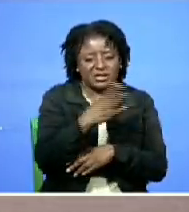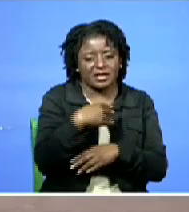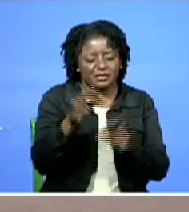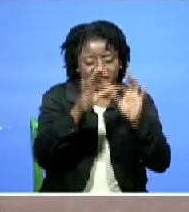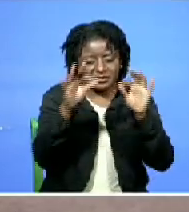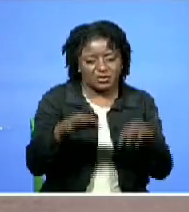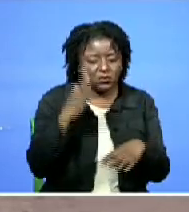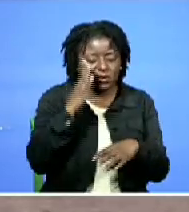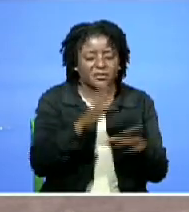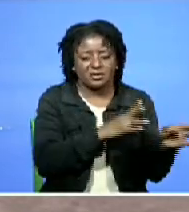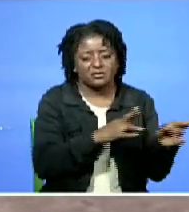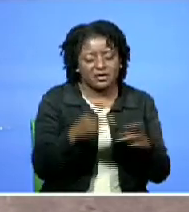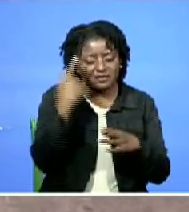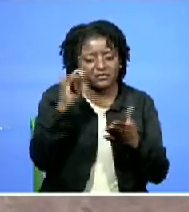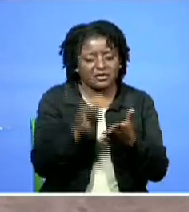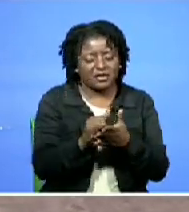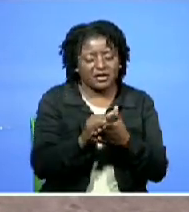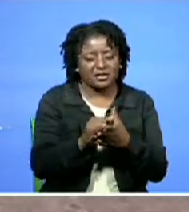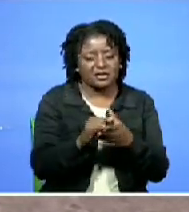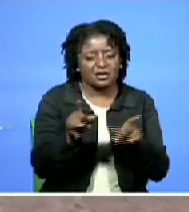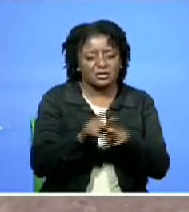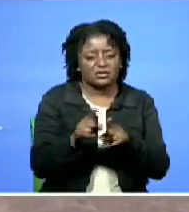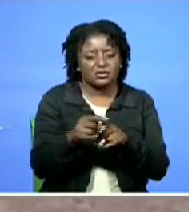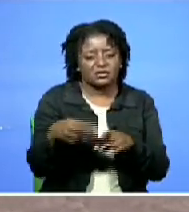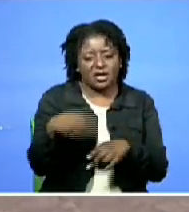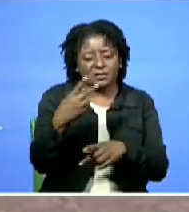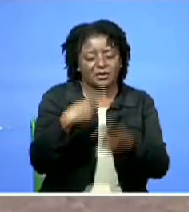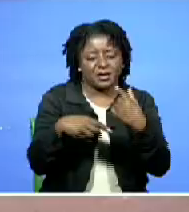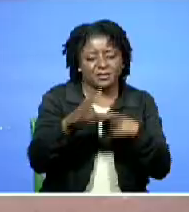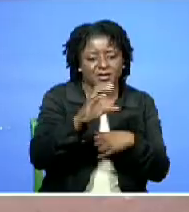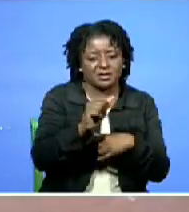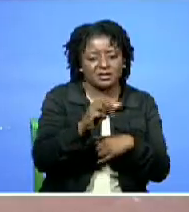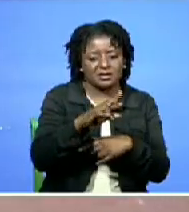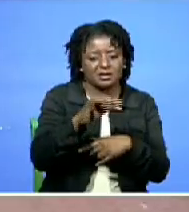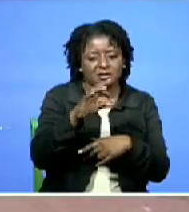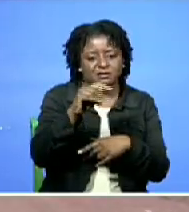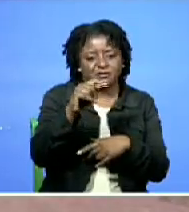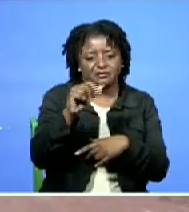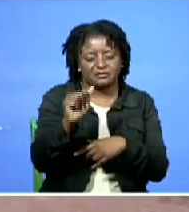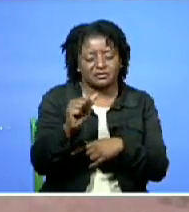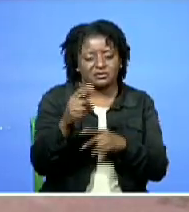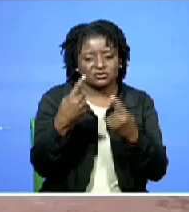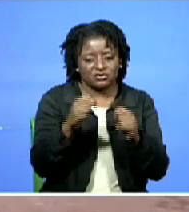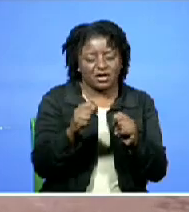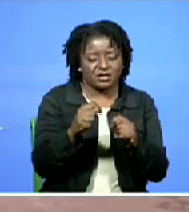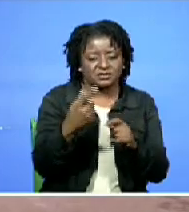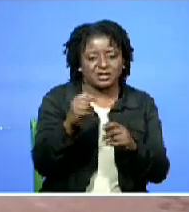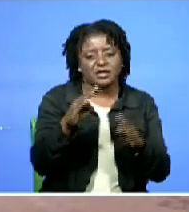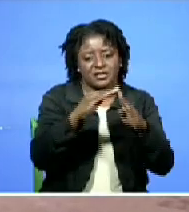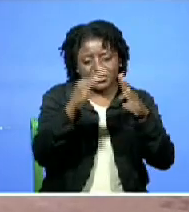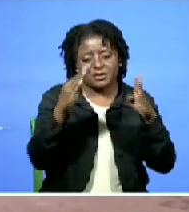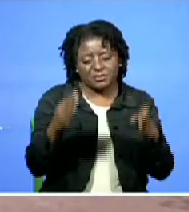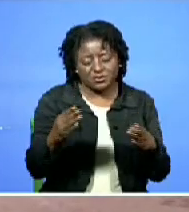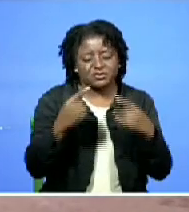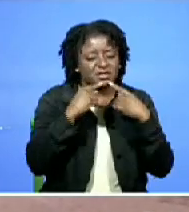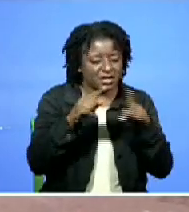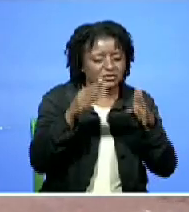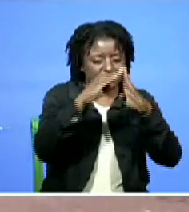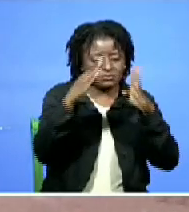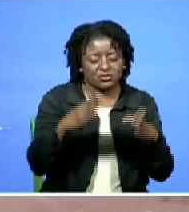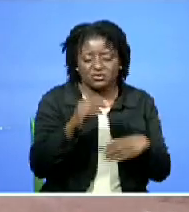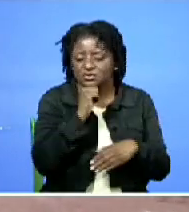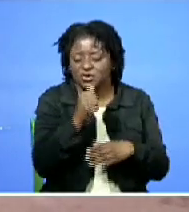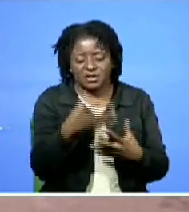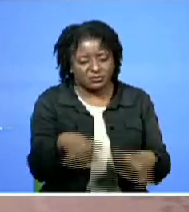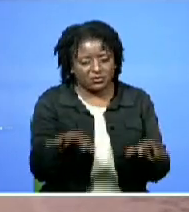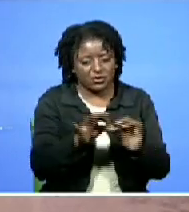up and running for that, as well as the upcoming Charifta trials. Well, the booth is not essential in terms of the ability